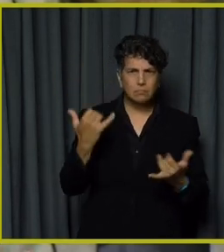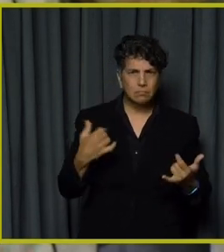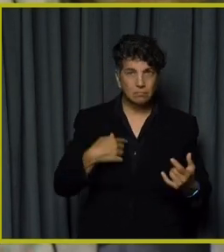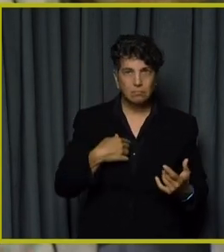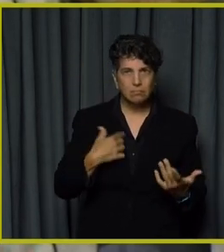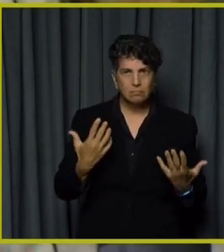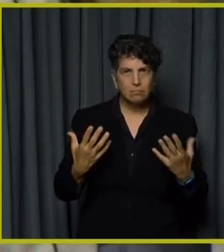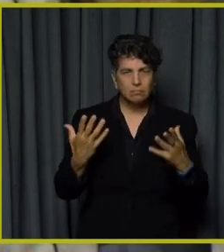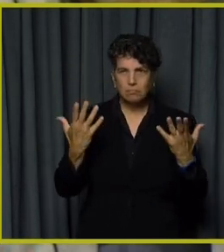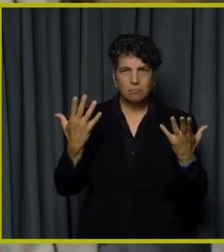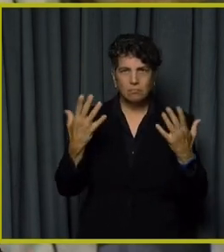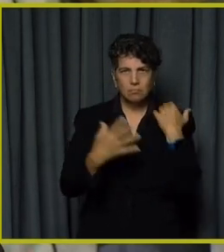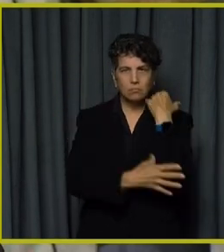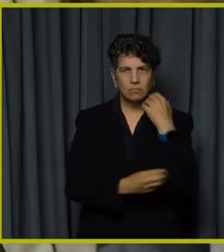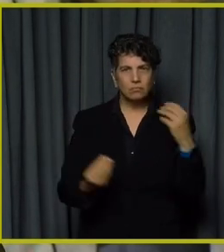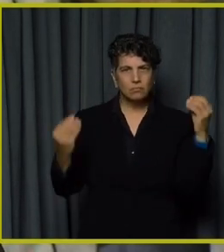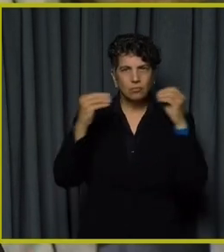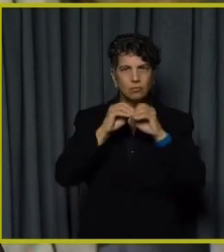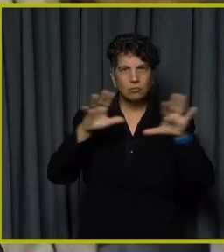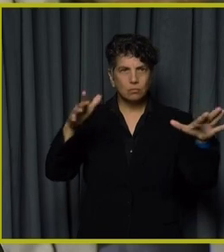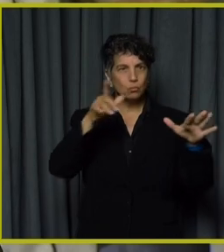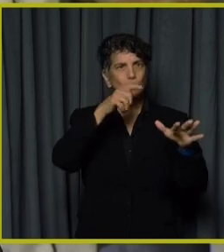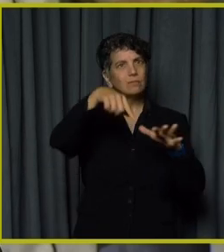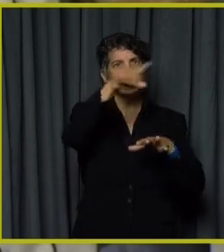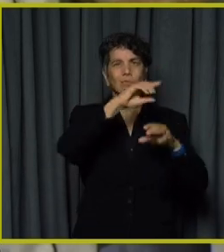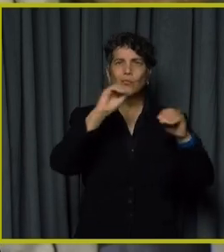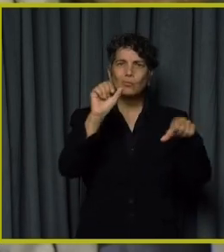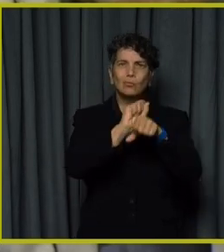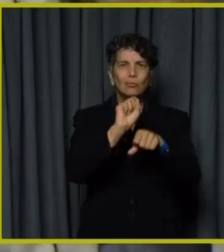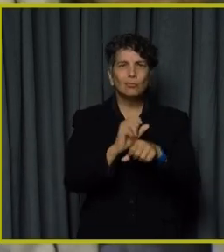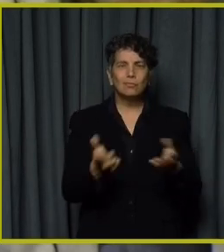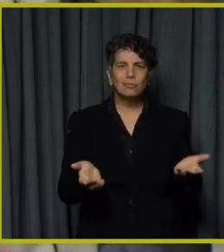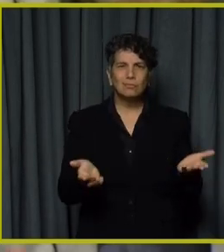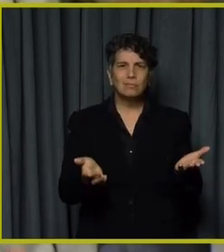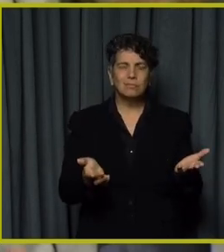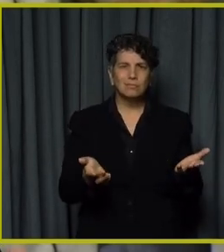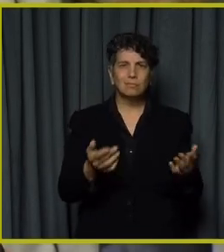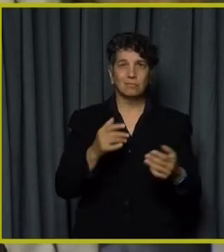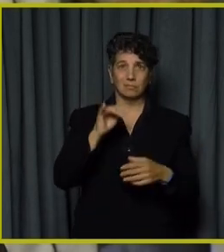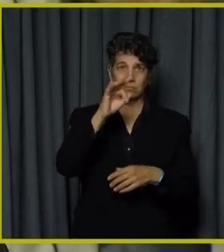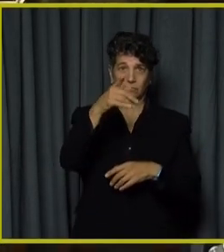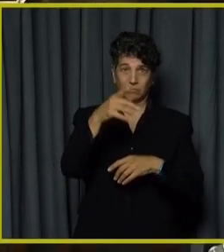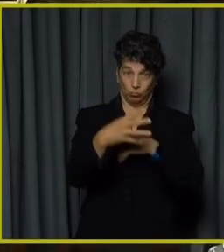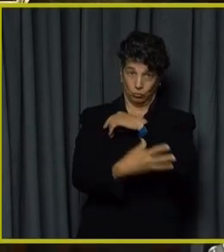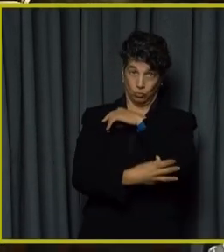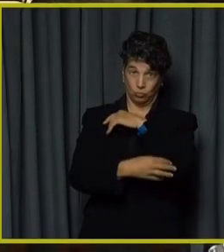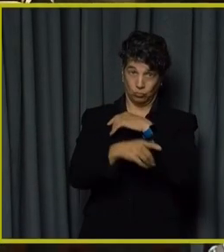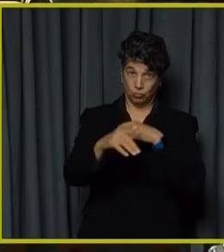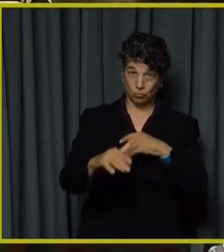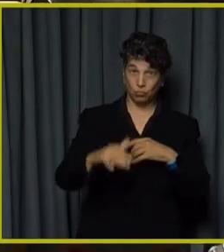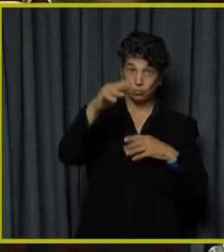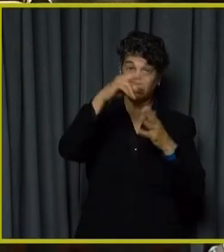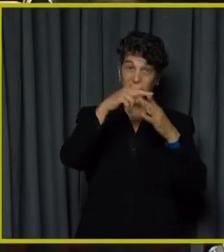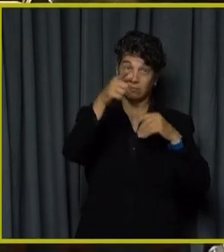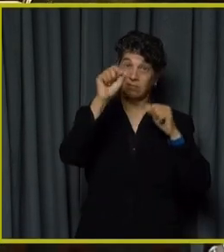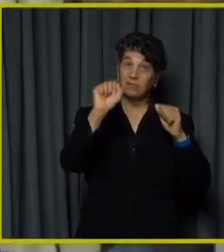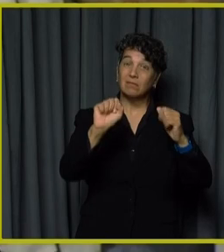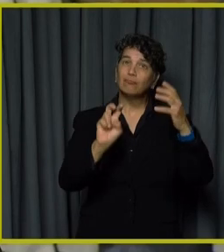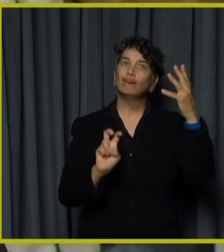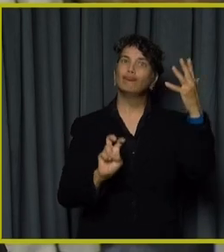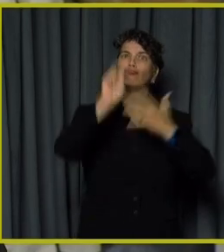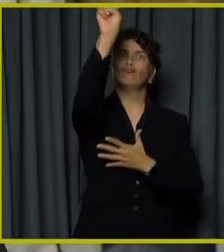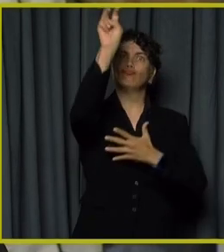know, if you grow up poor, your upward mobility to become not poor is stunted. I grew up around mountaintop removal